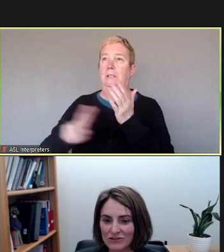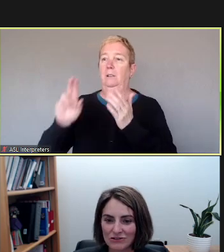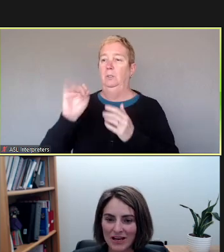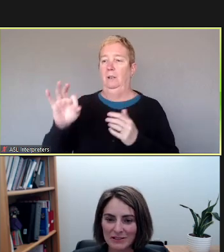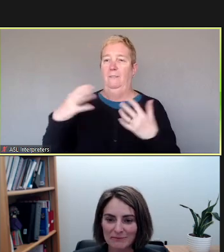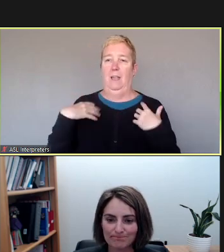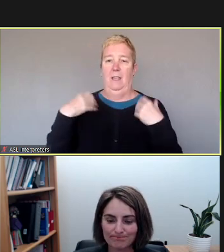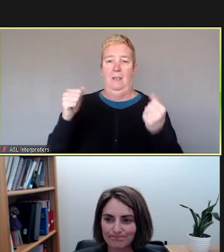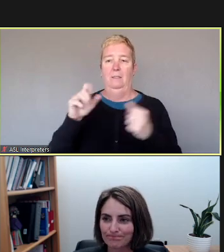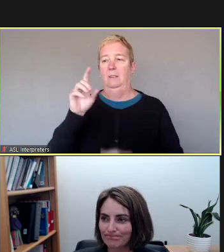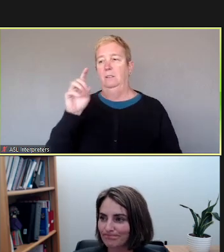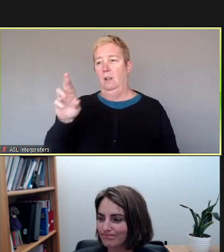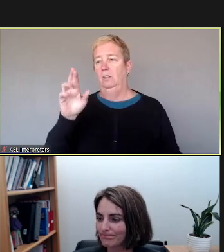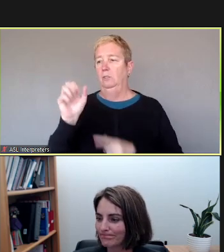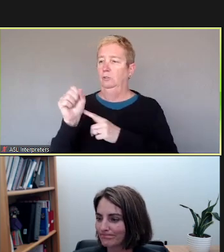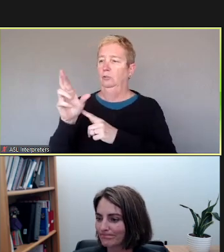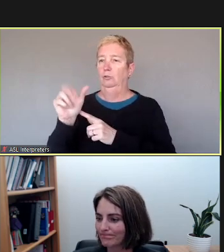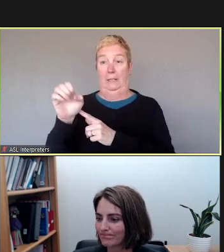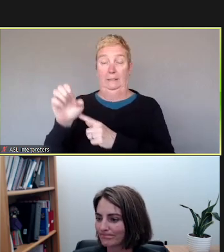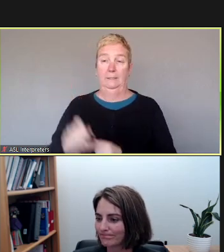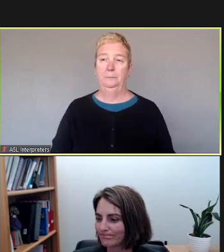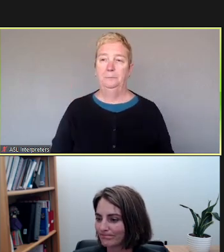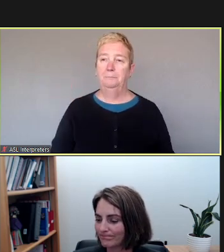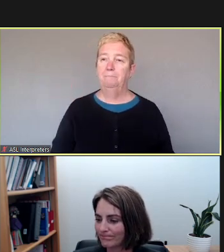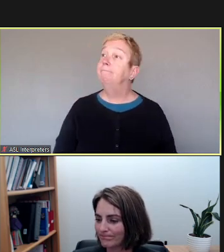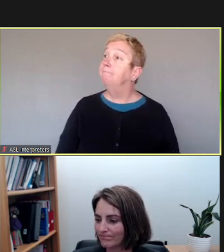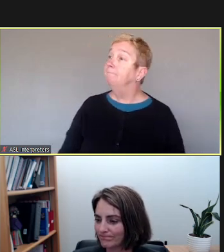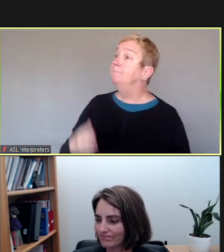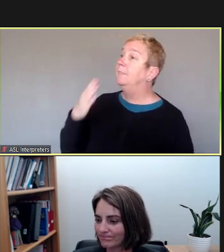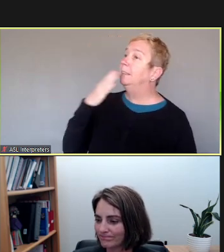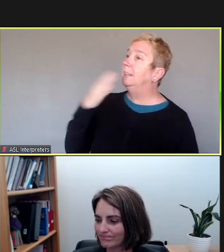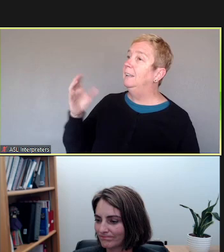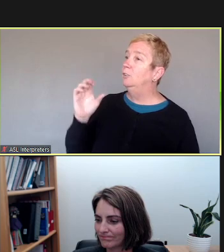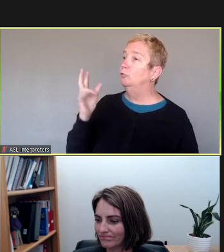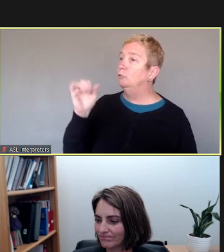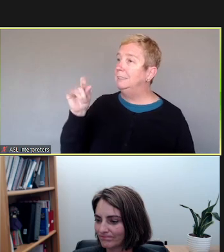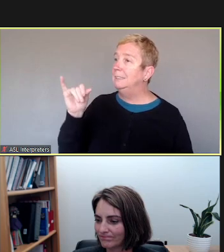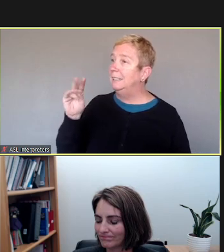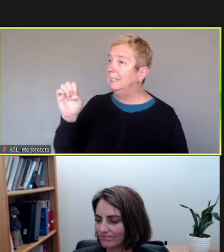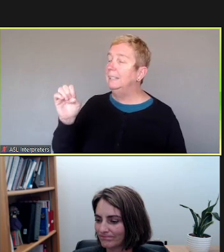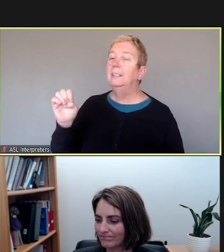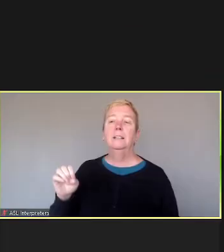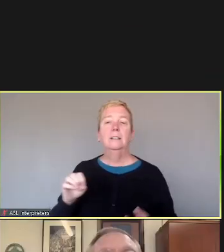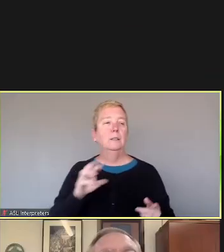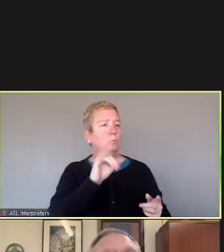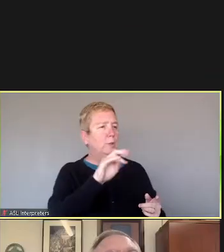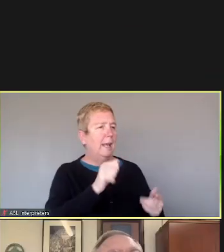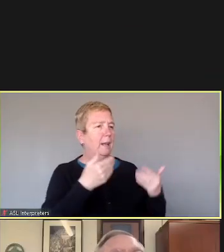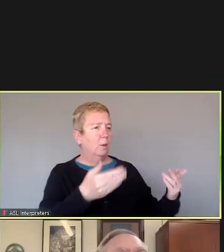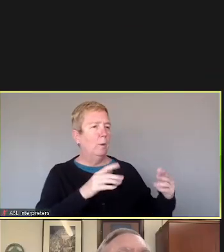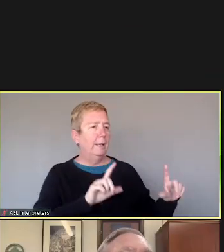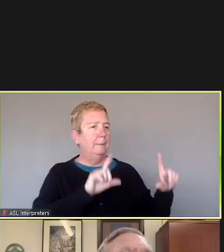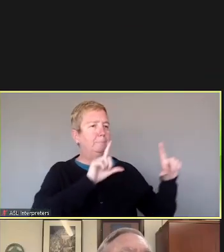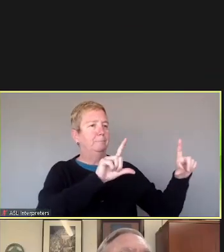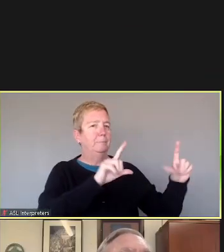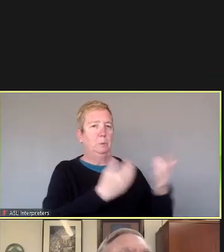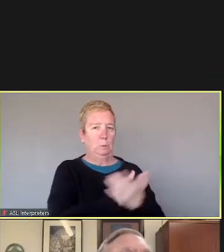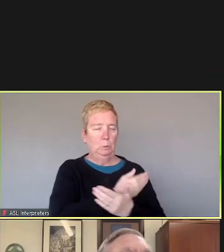Dr. Scrace. Thank you, Christine. Brianna, why don't you just advance the slide one?